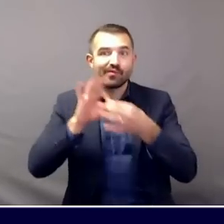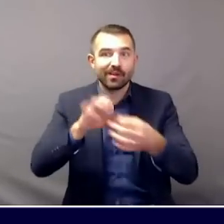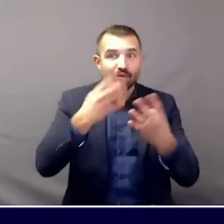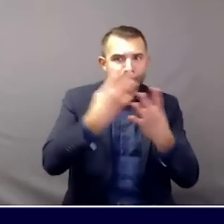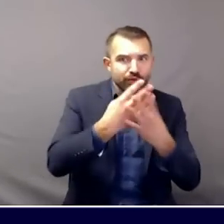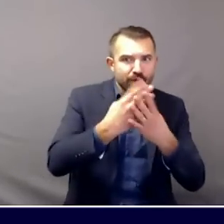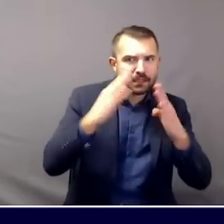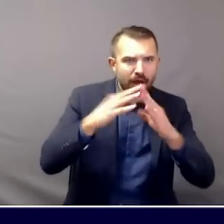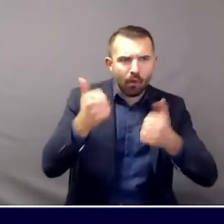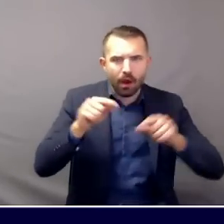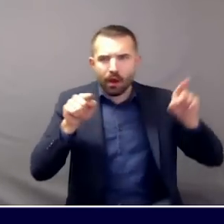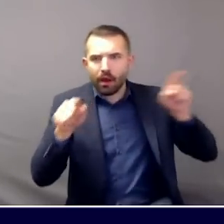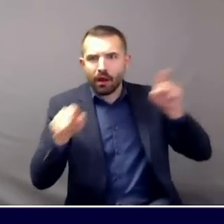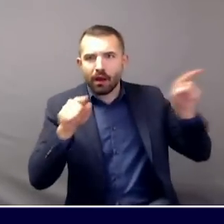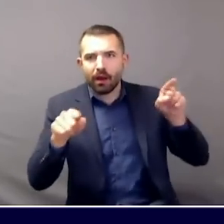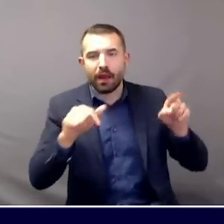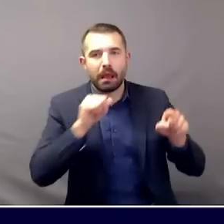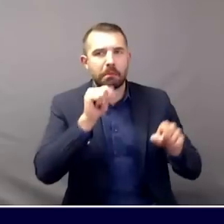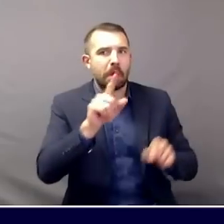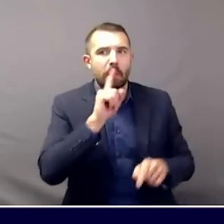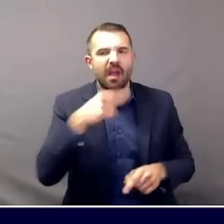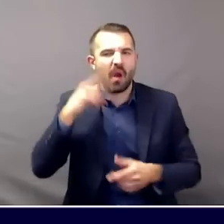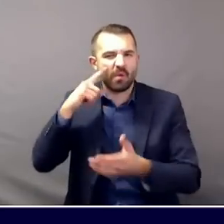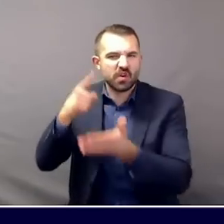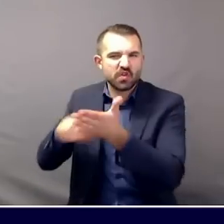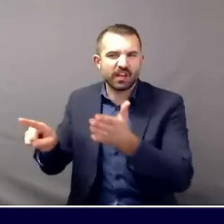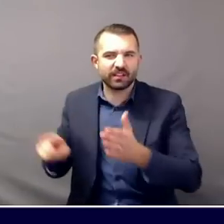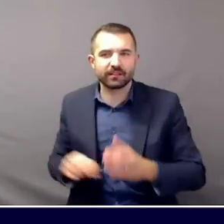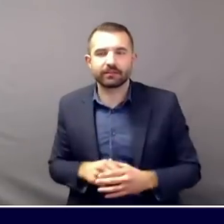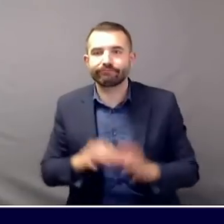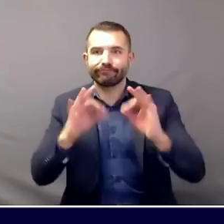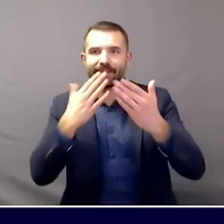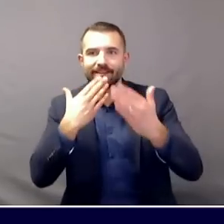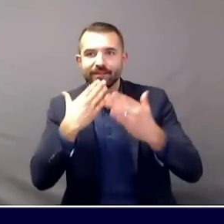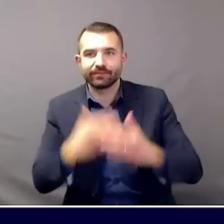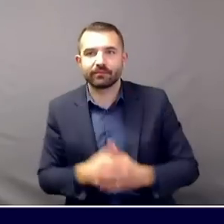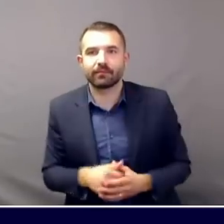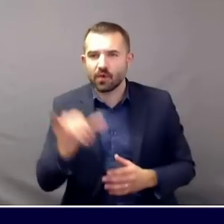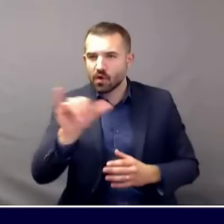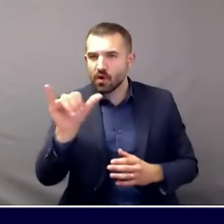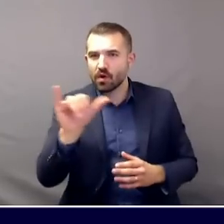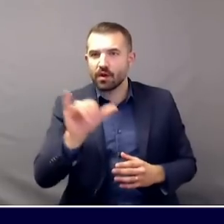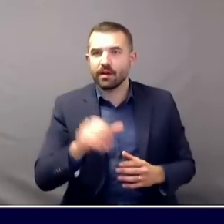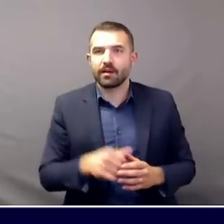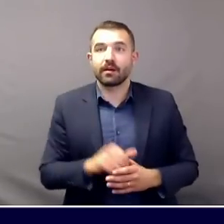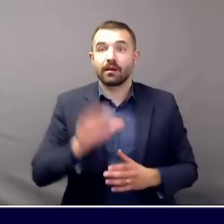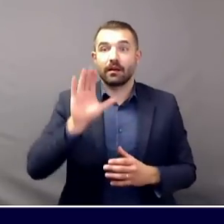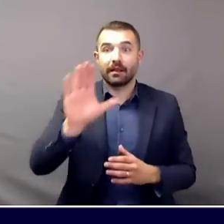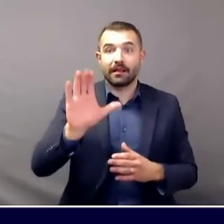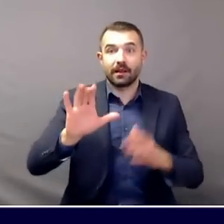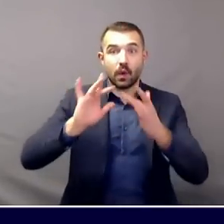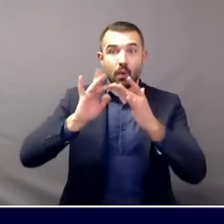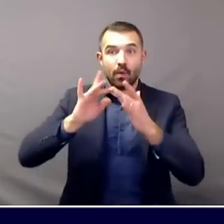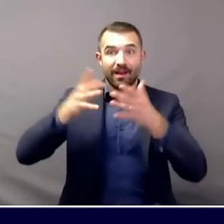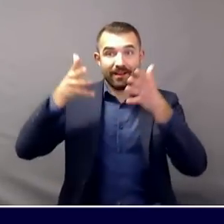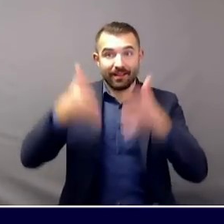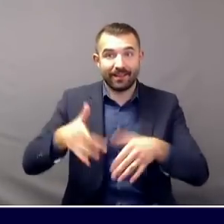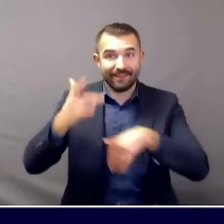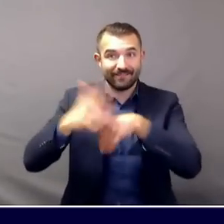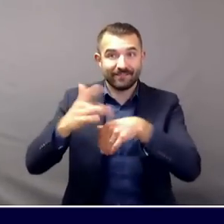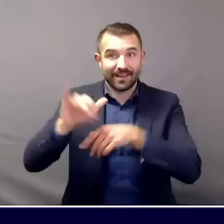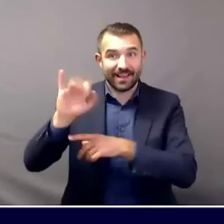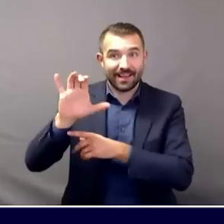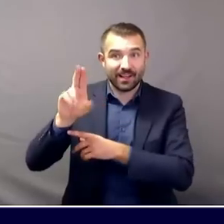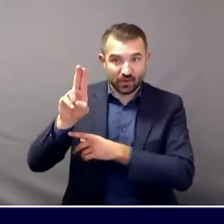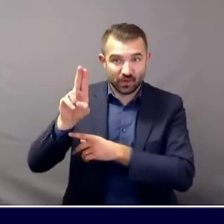And according to your website, there are 93 ICU beds currently available, given that we went